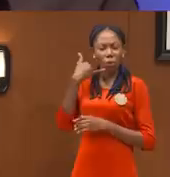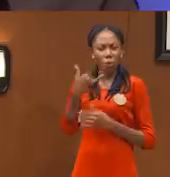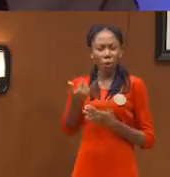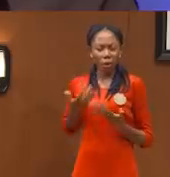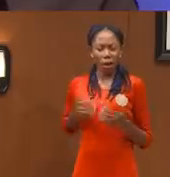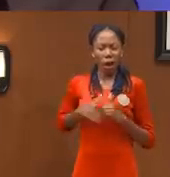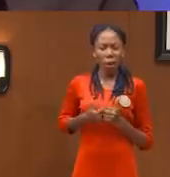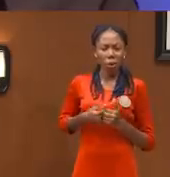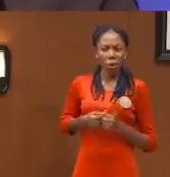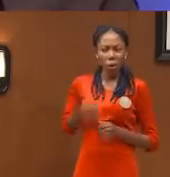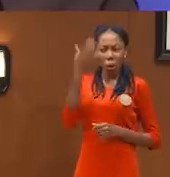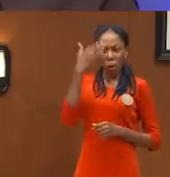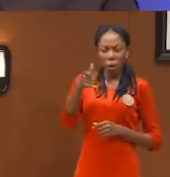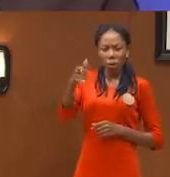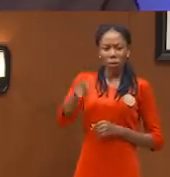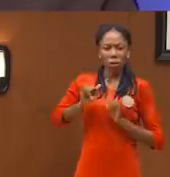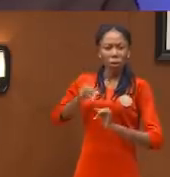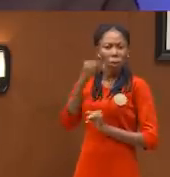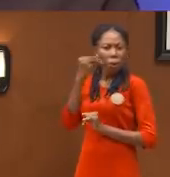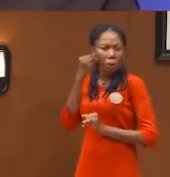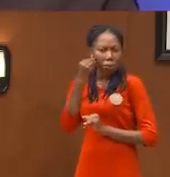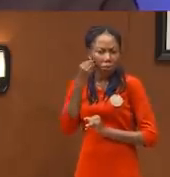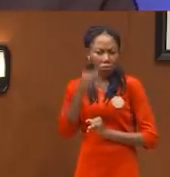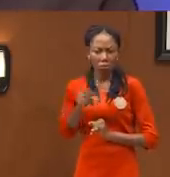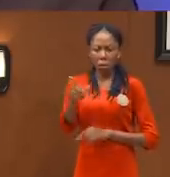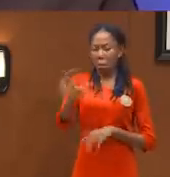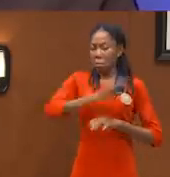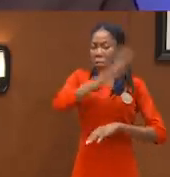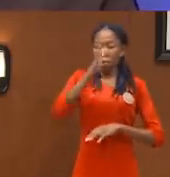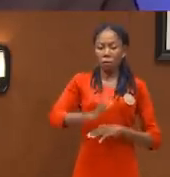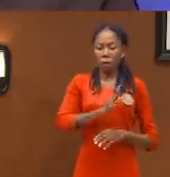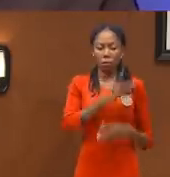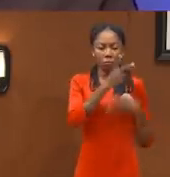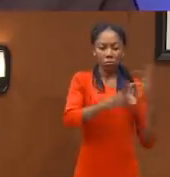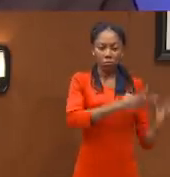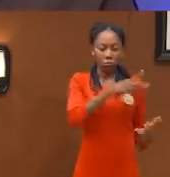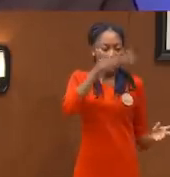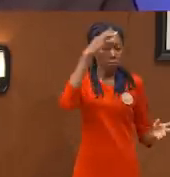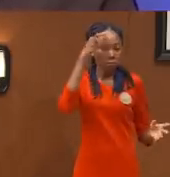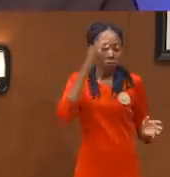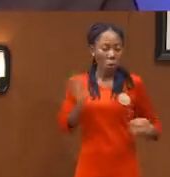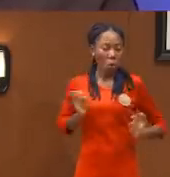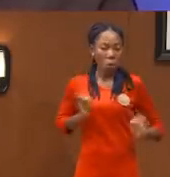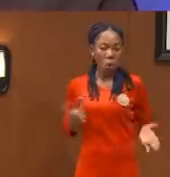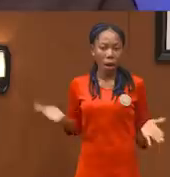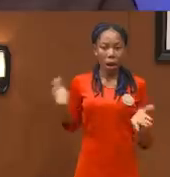trying to work and raise money. Then I didn't go to his house. When I